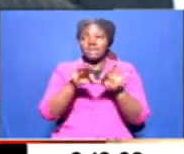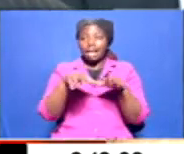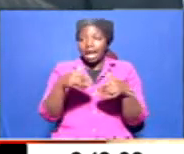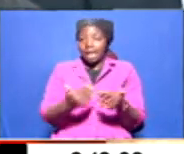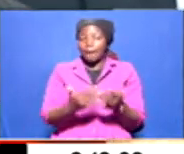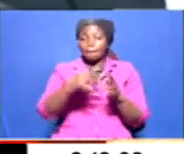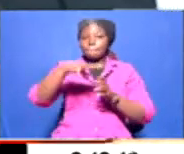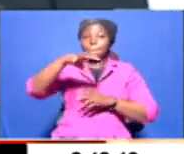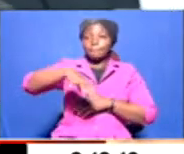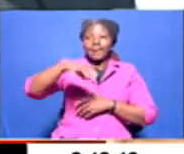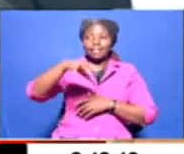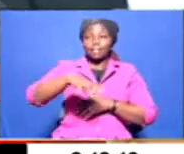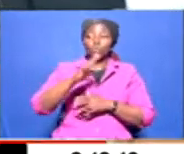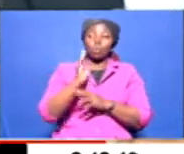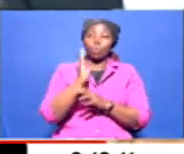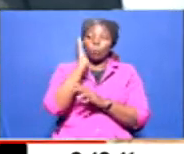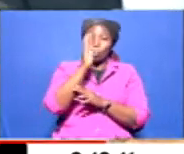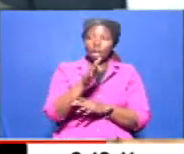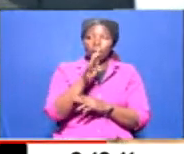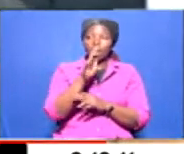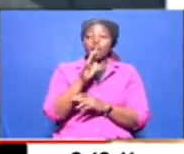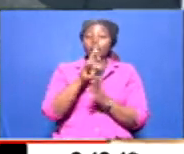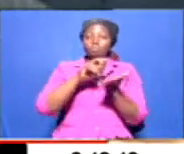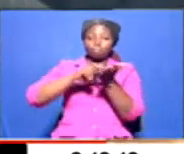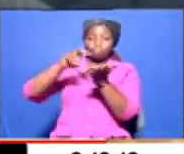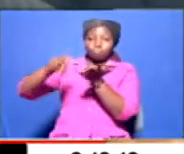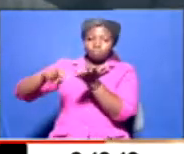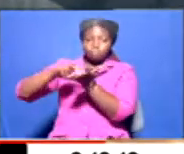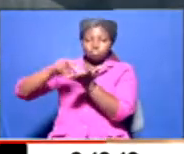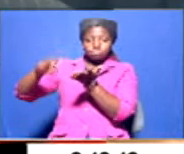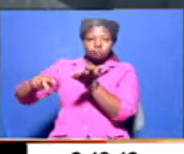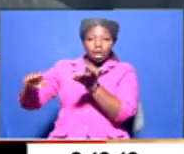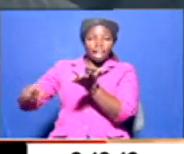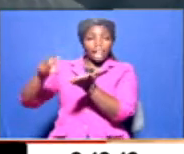will be off-roading at Green Park and also